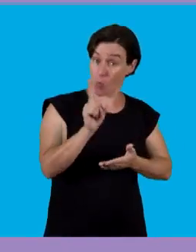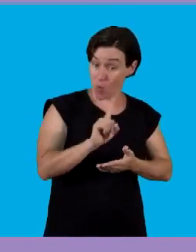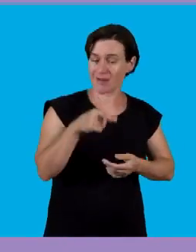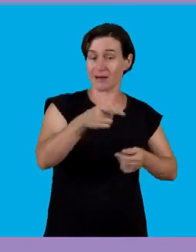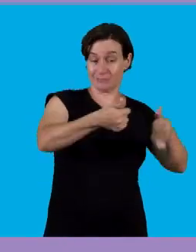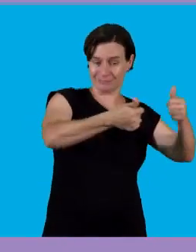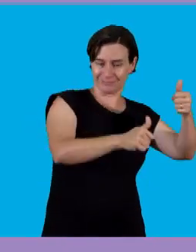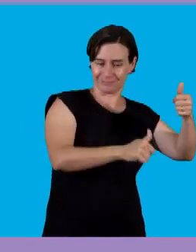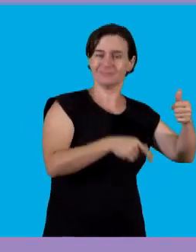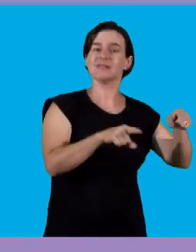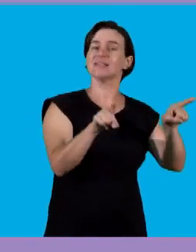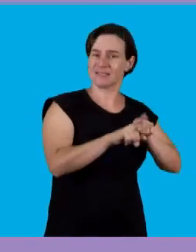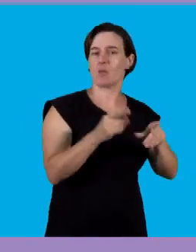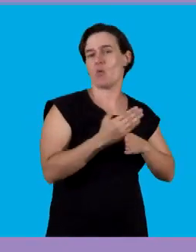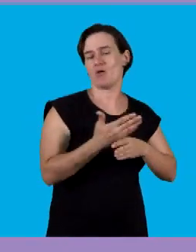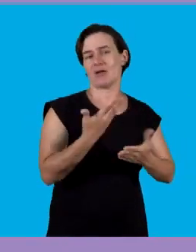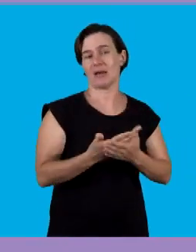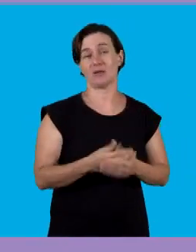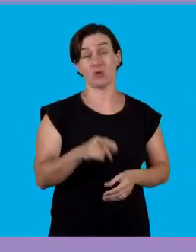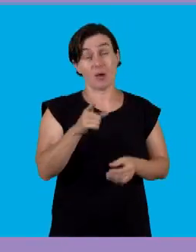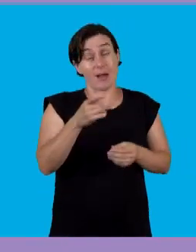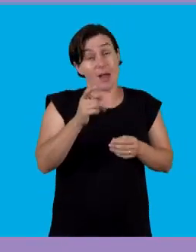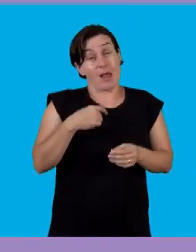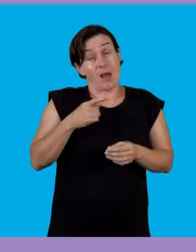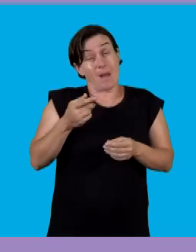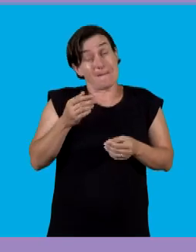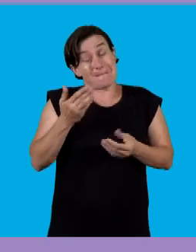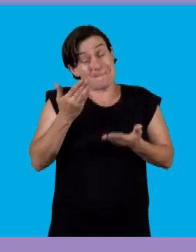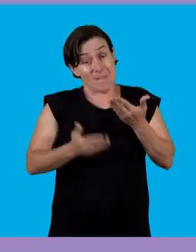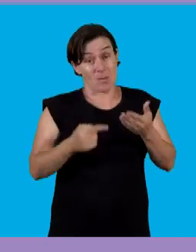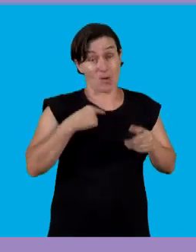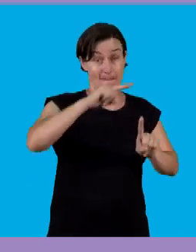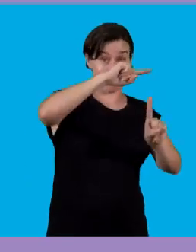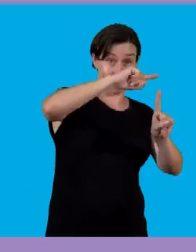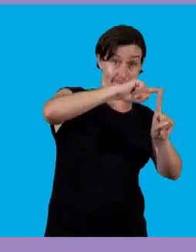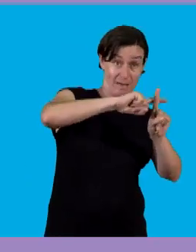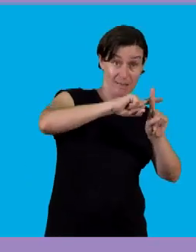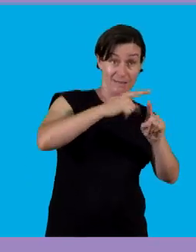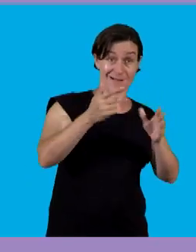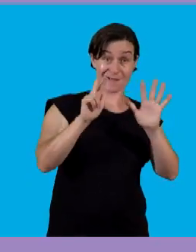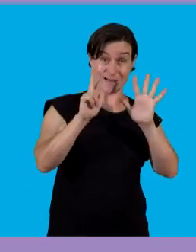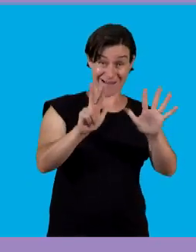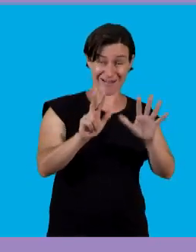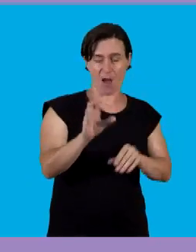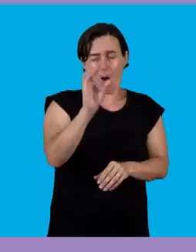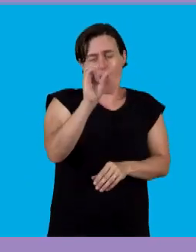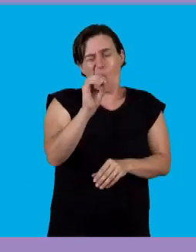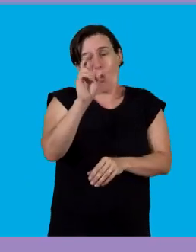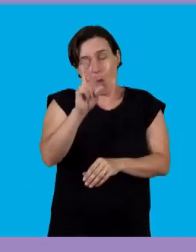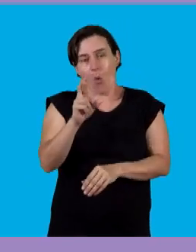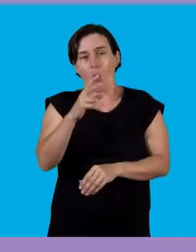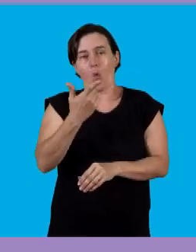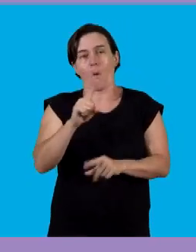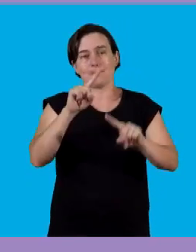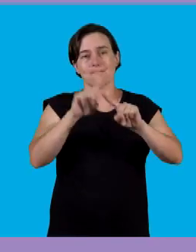either say that we added 8, or we can say that we multiplied by 3. Let's see